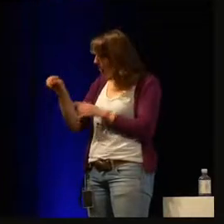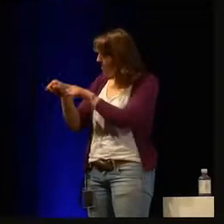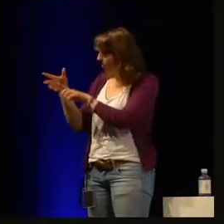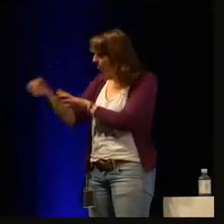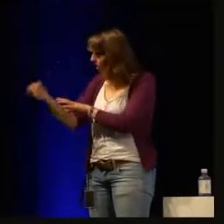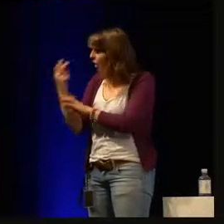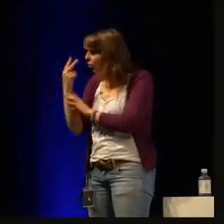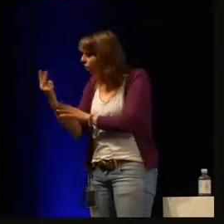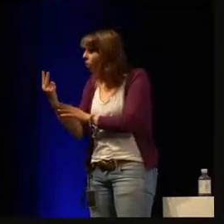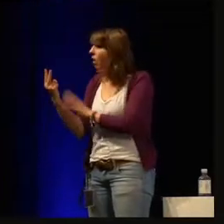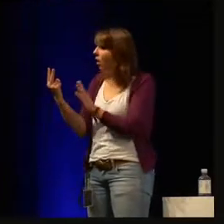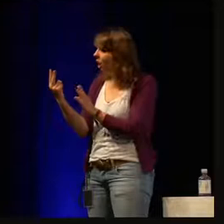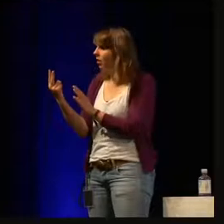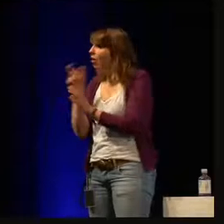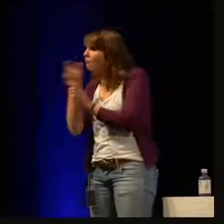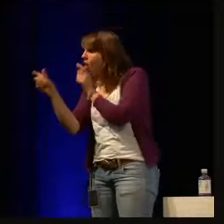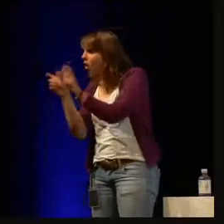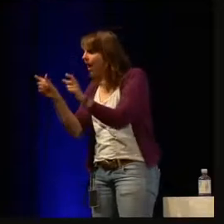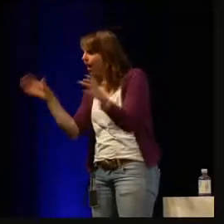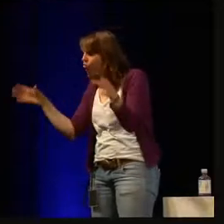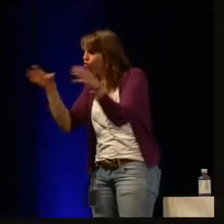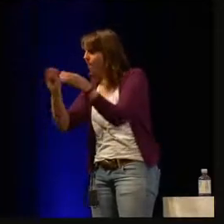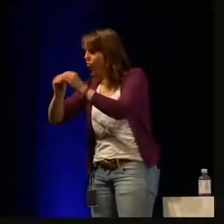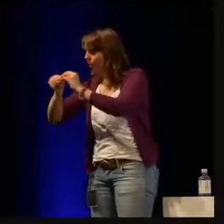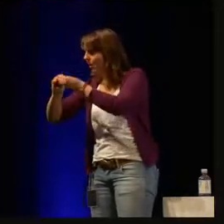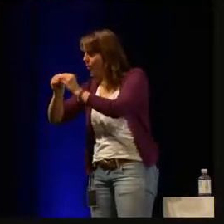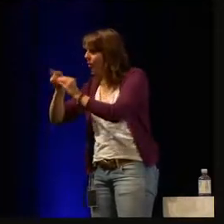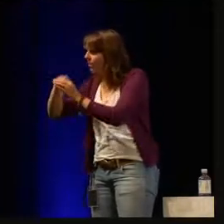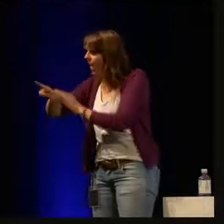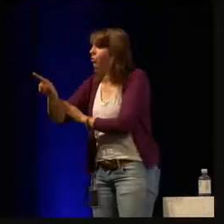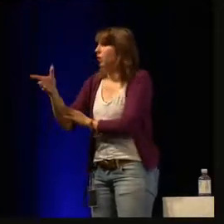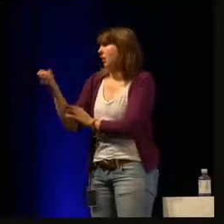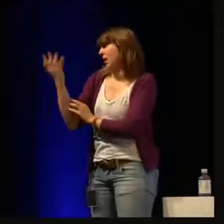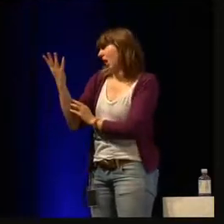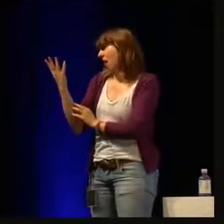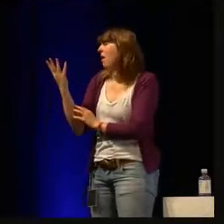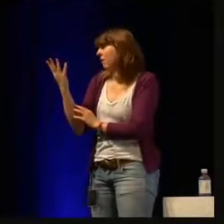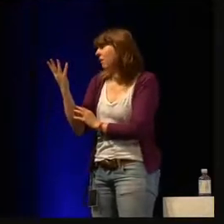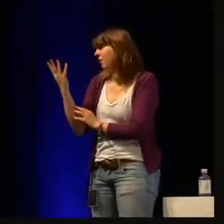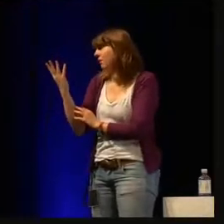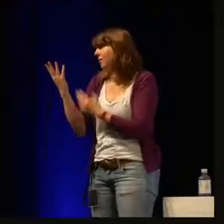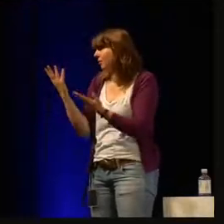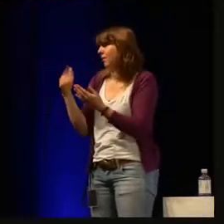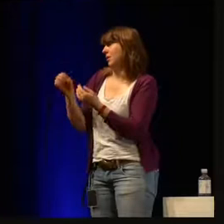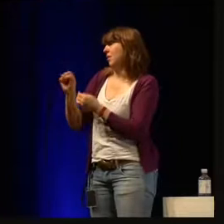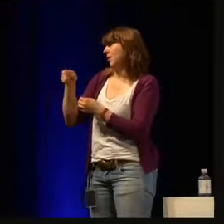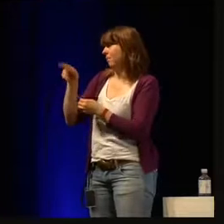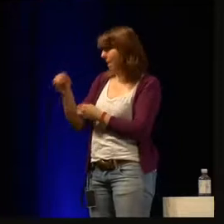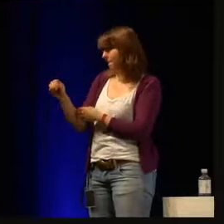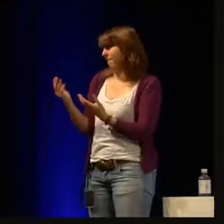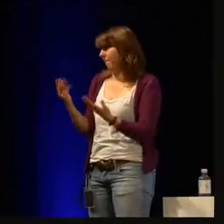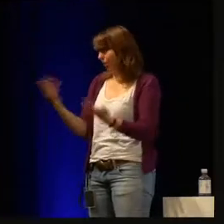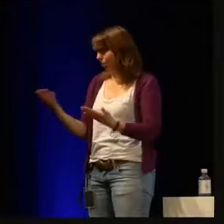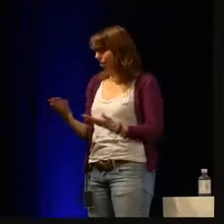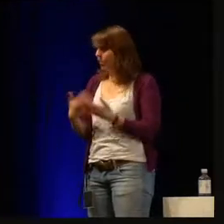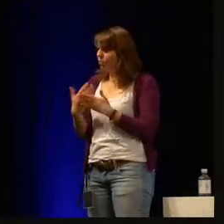and we're looking to predict whether or not a email is a spam email. And this is